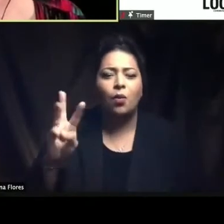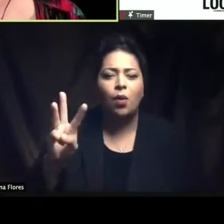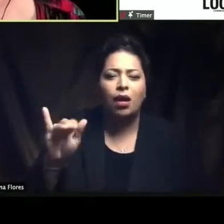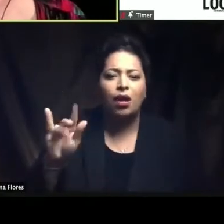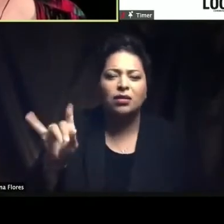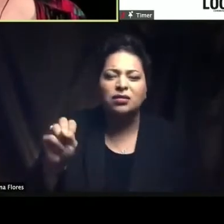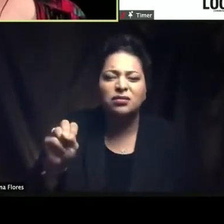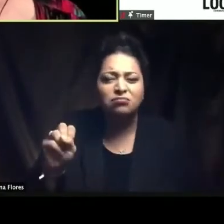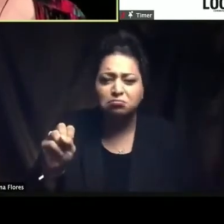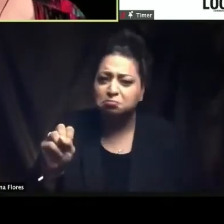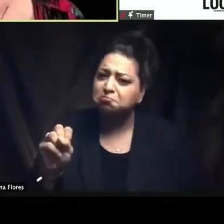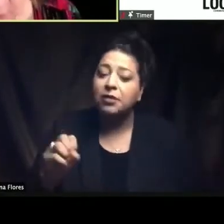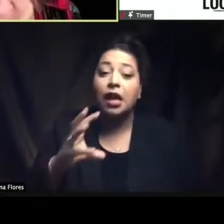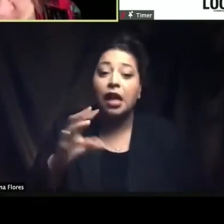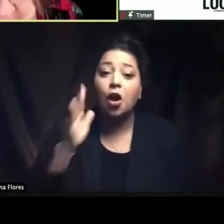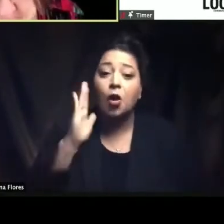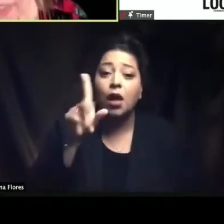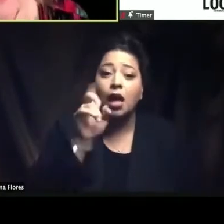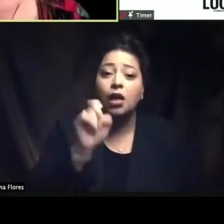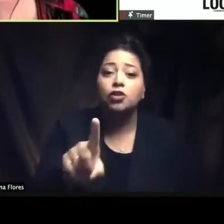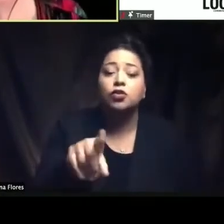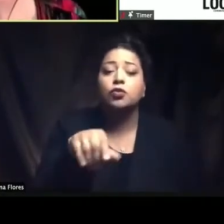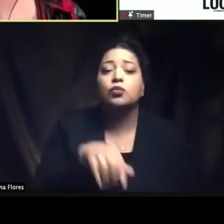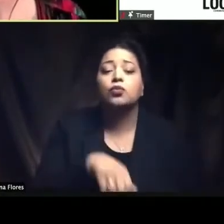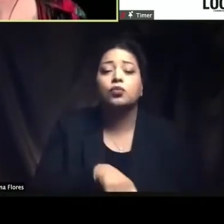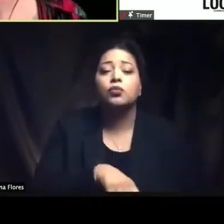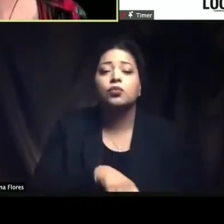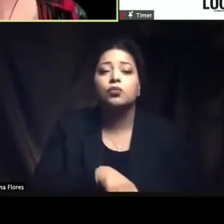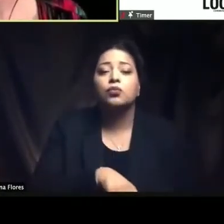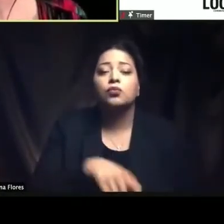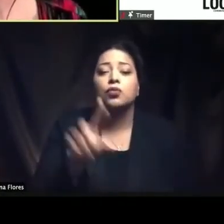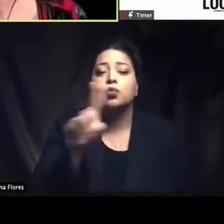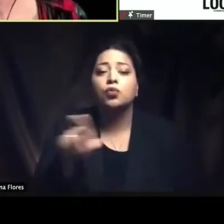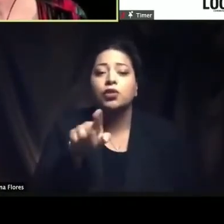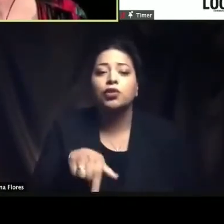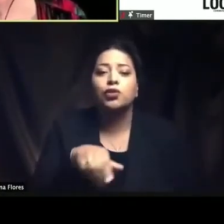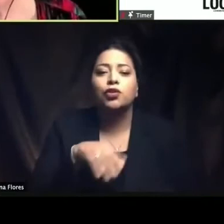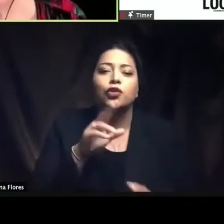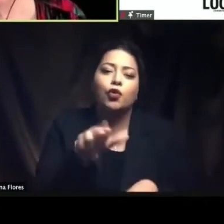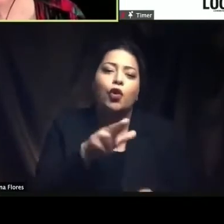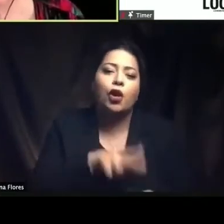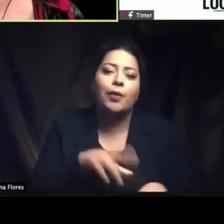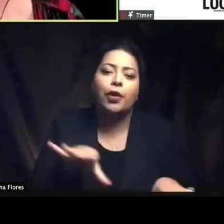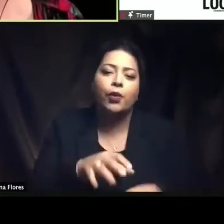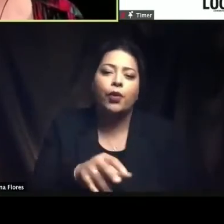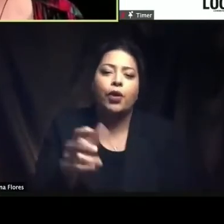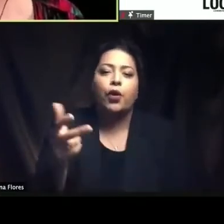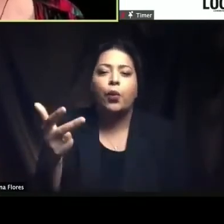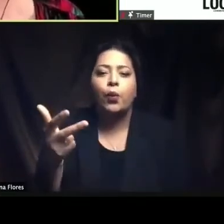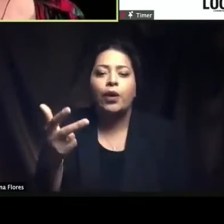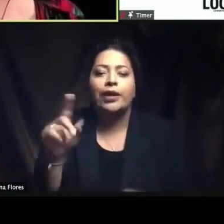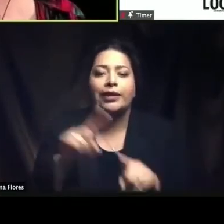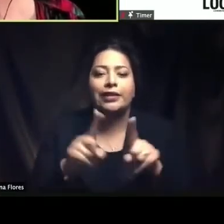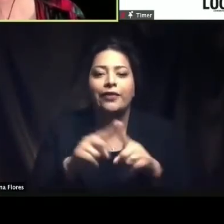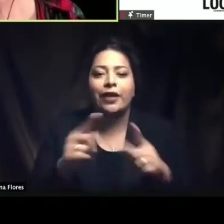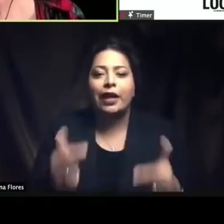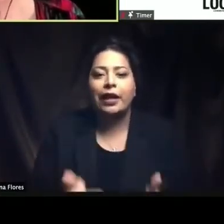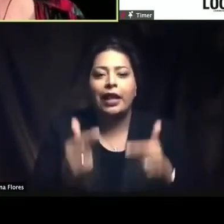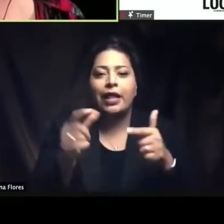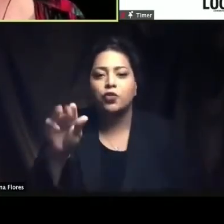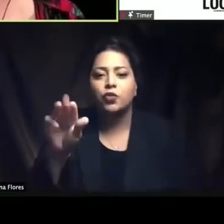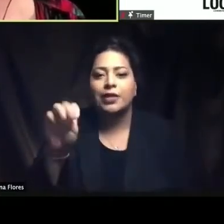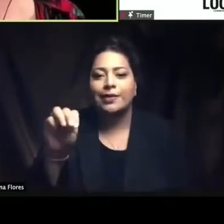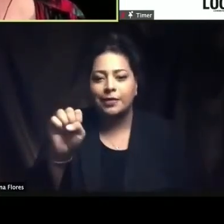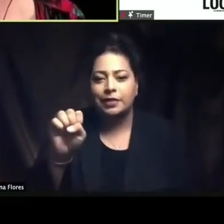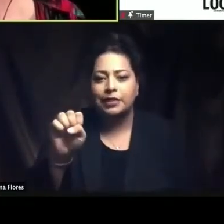to ask you a question. Usually we do it at least three different live streams of candidate forums